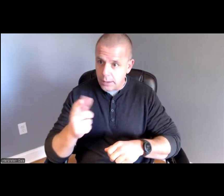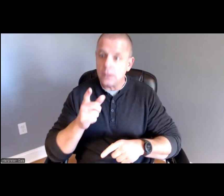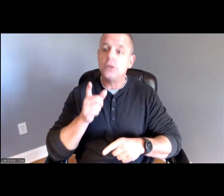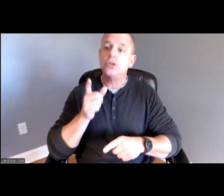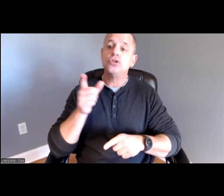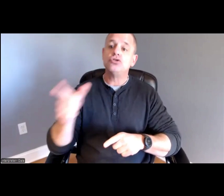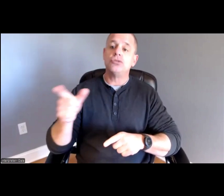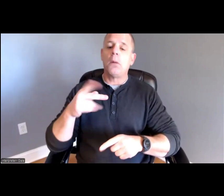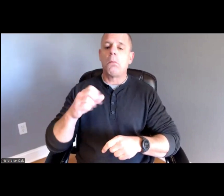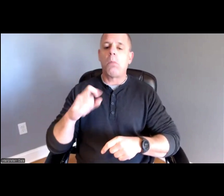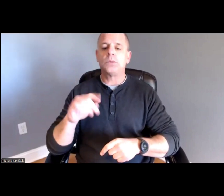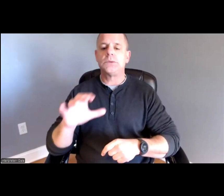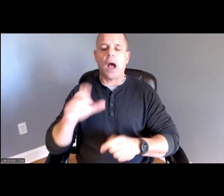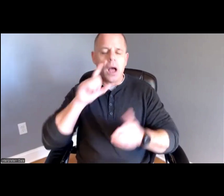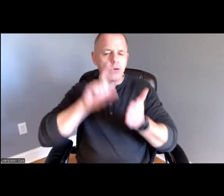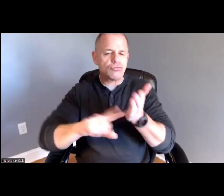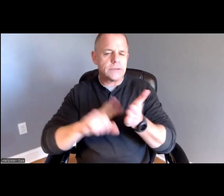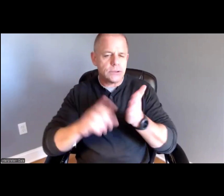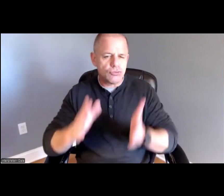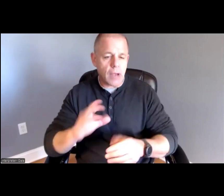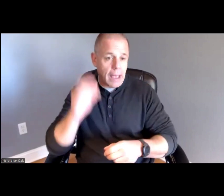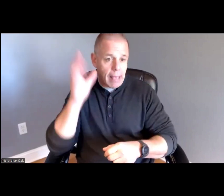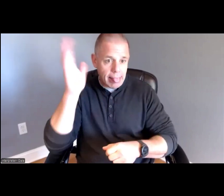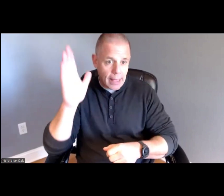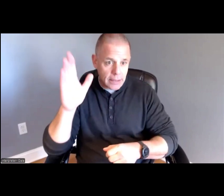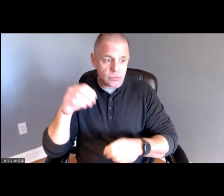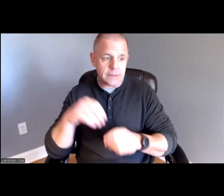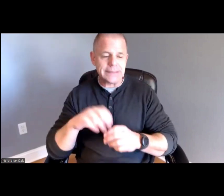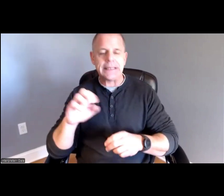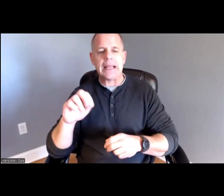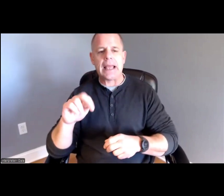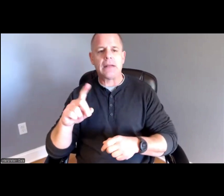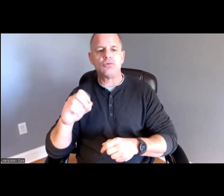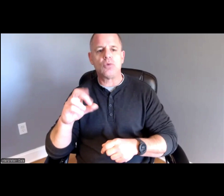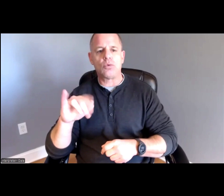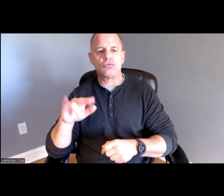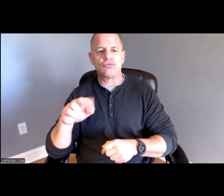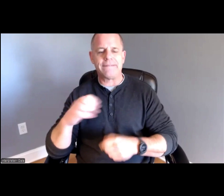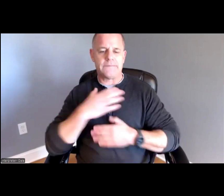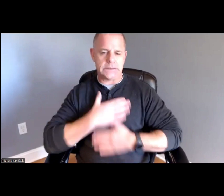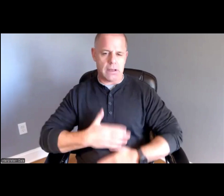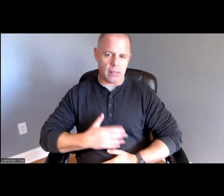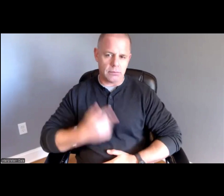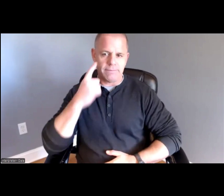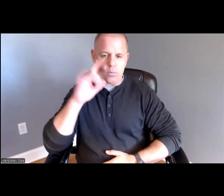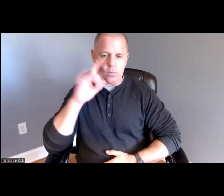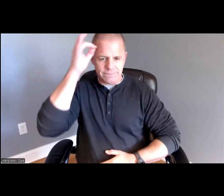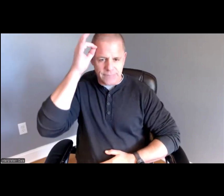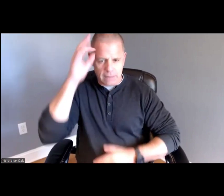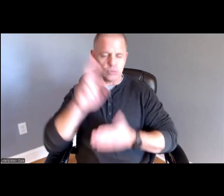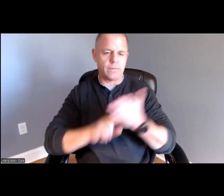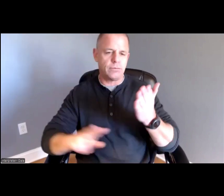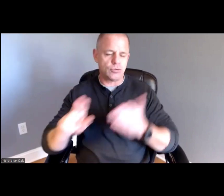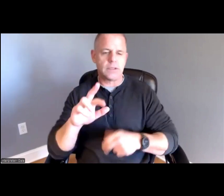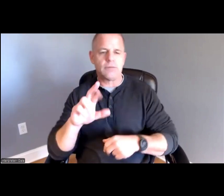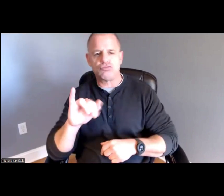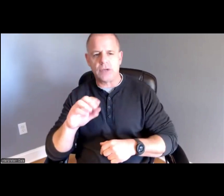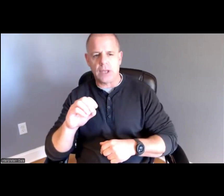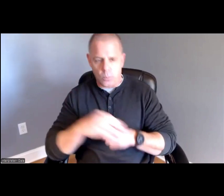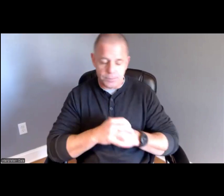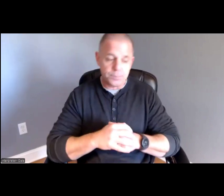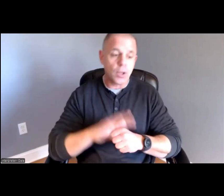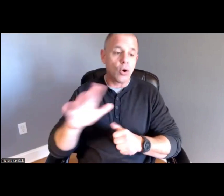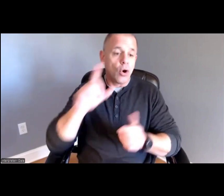a postdoctoral researcher and lecturer in endocrine physiology at the Federal University of Rio de Janeiro. Her research